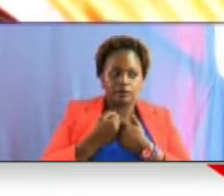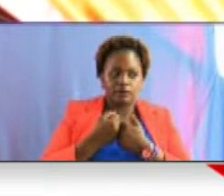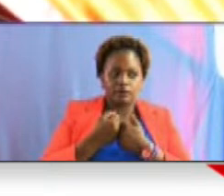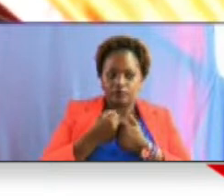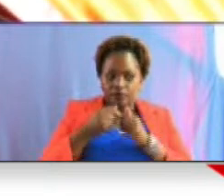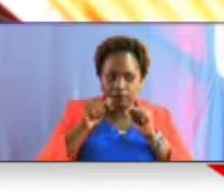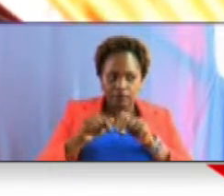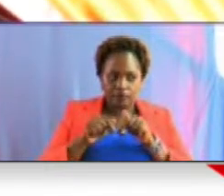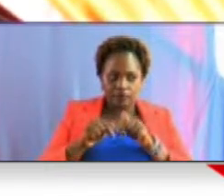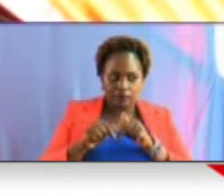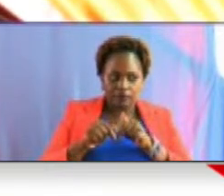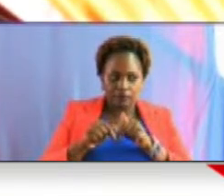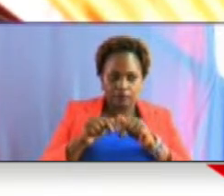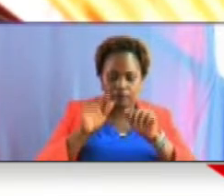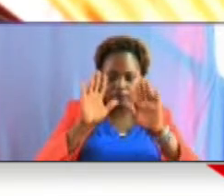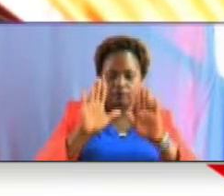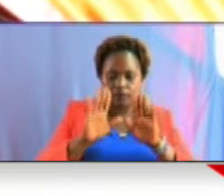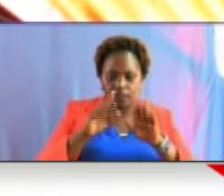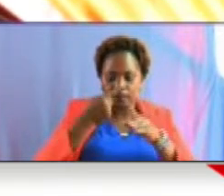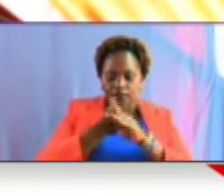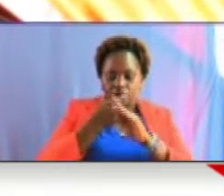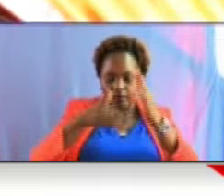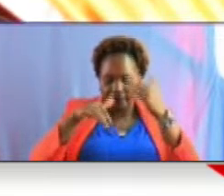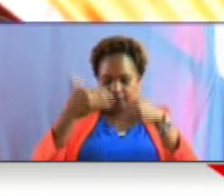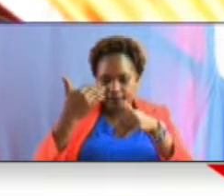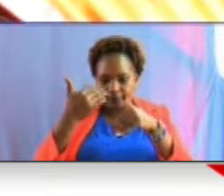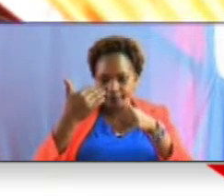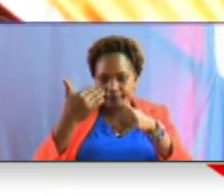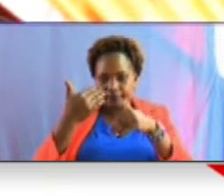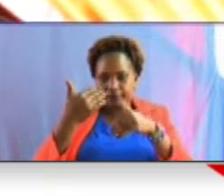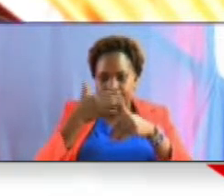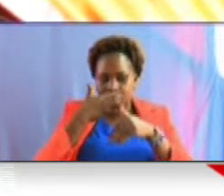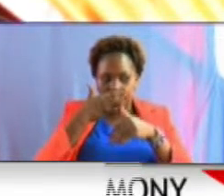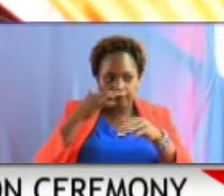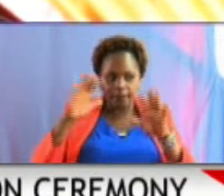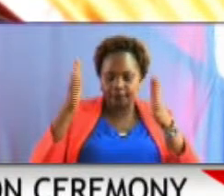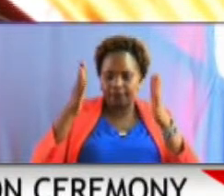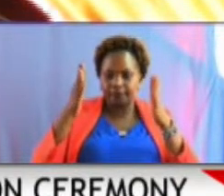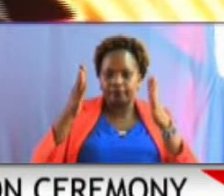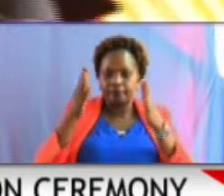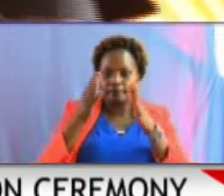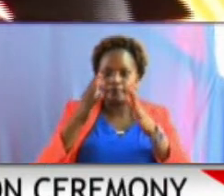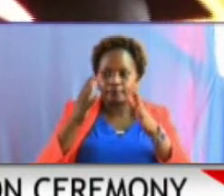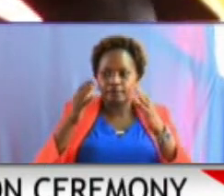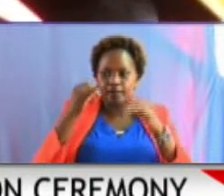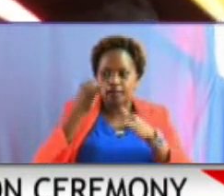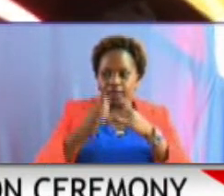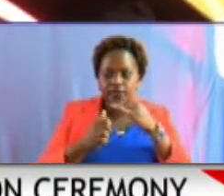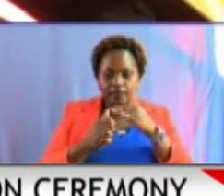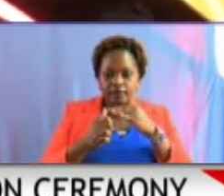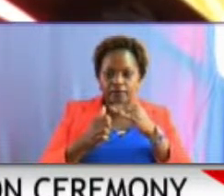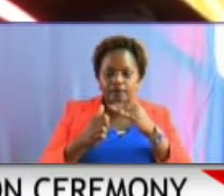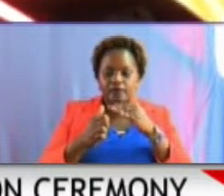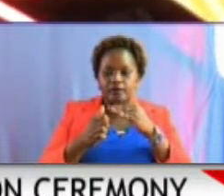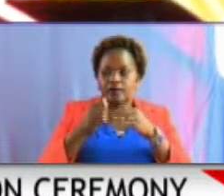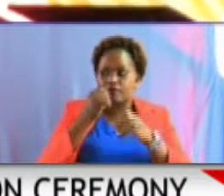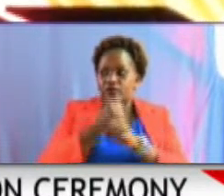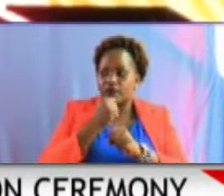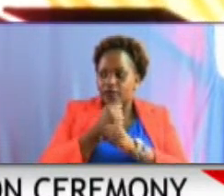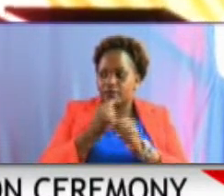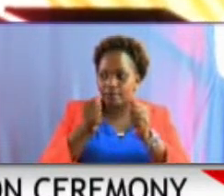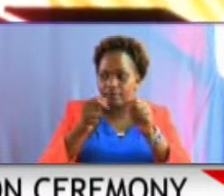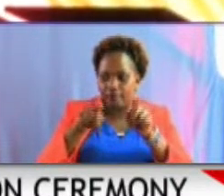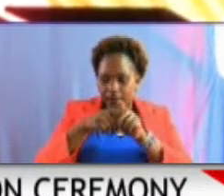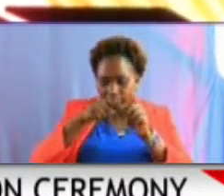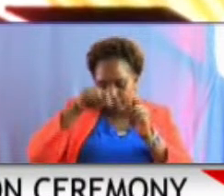Today is an important occasion for the university as we celebrate the culmination of years of hard work by our